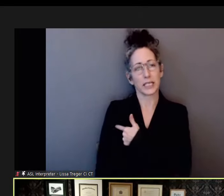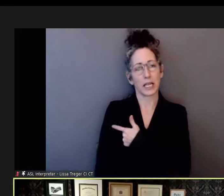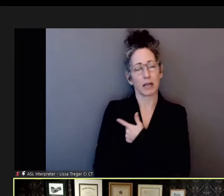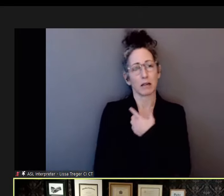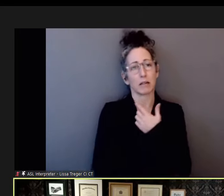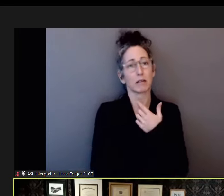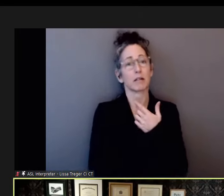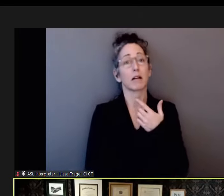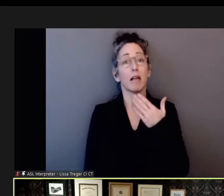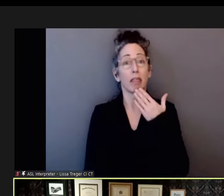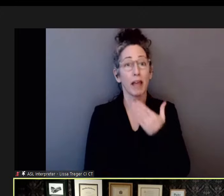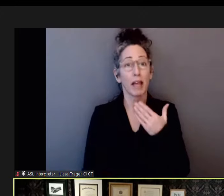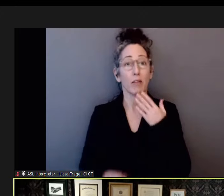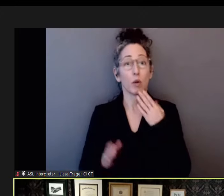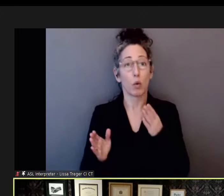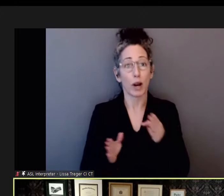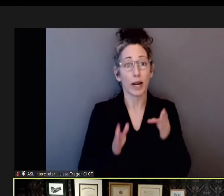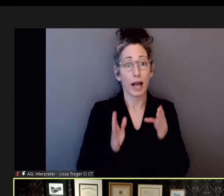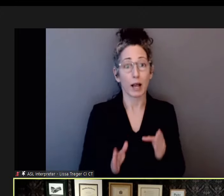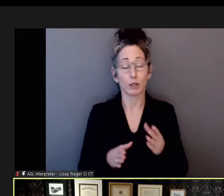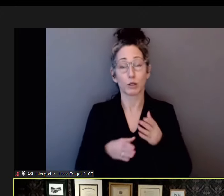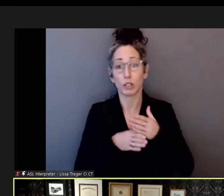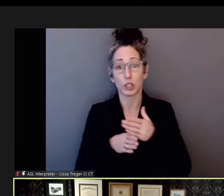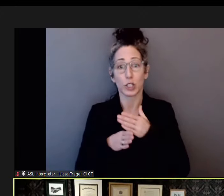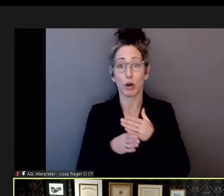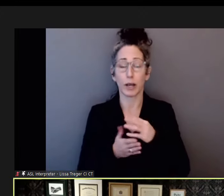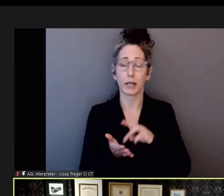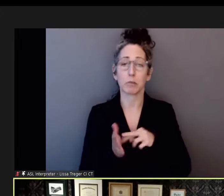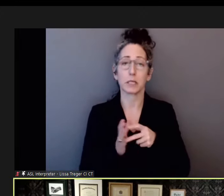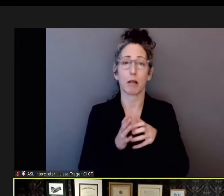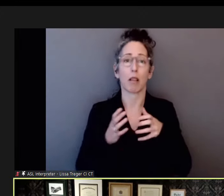this opportunity to share this moment with you. It means a lot to me.